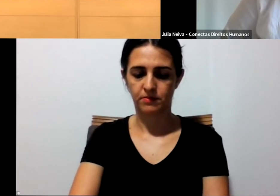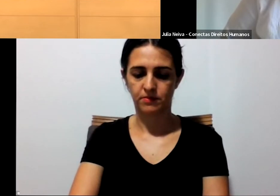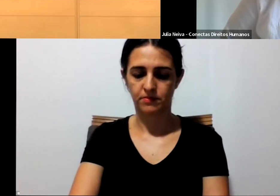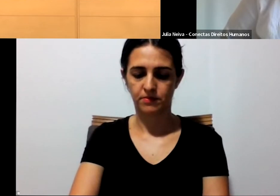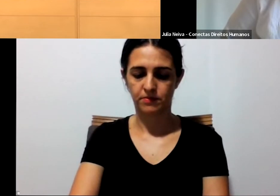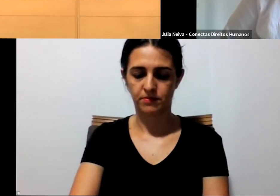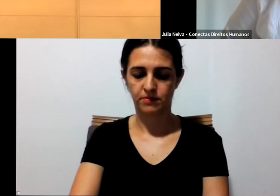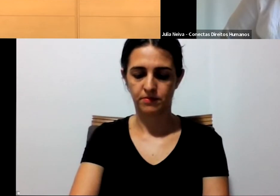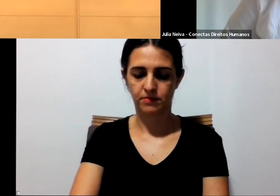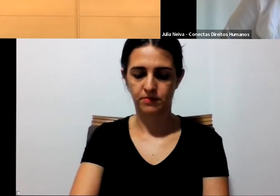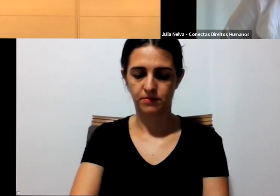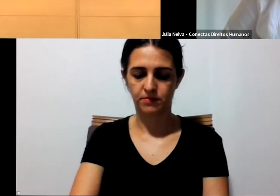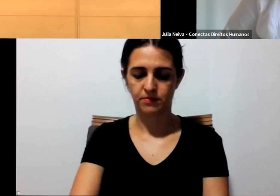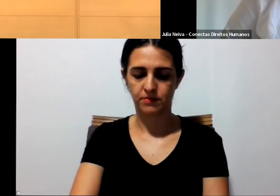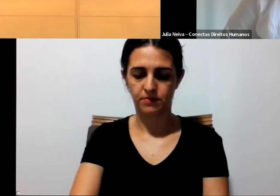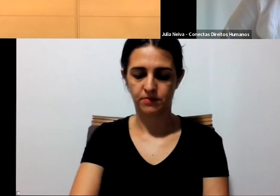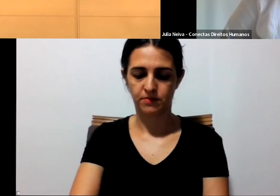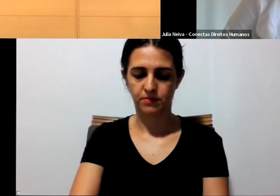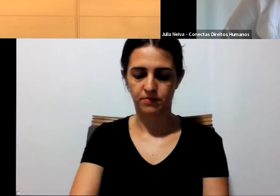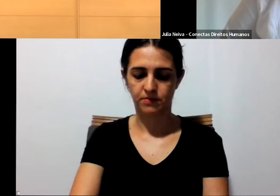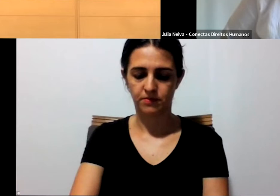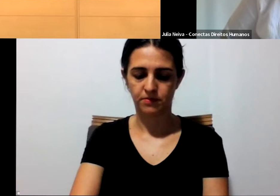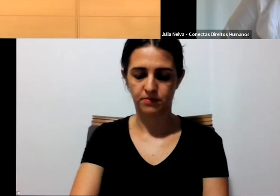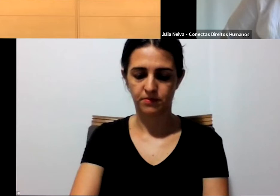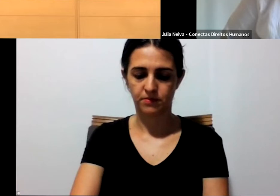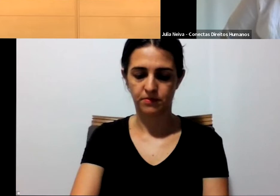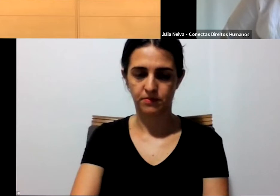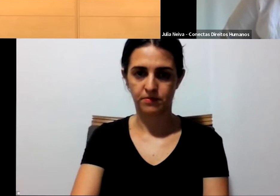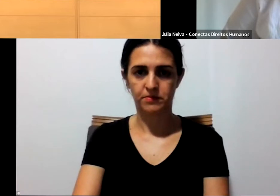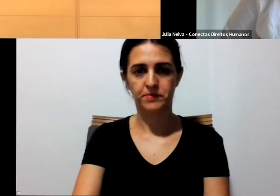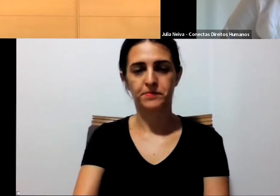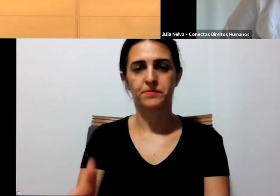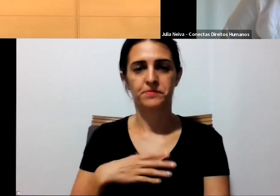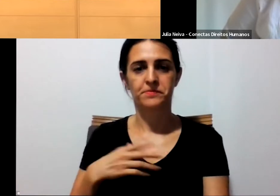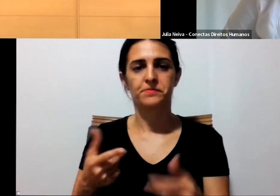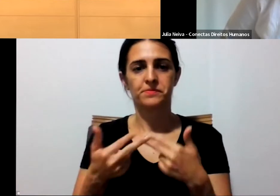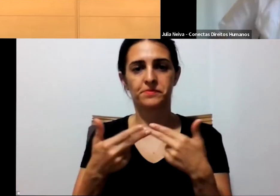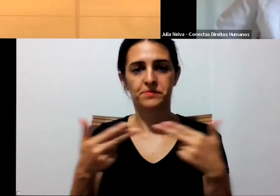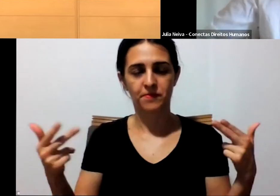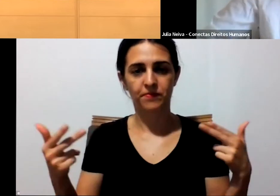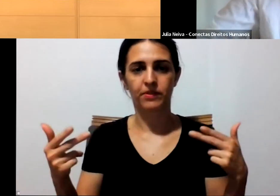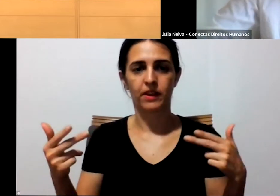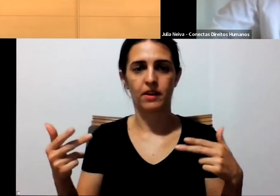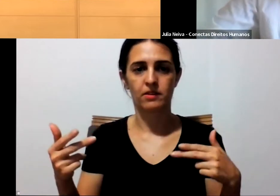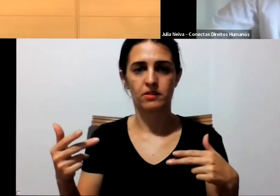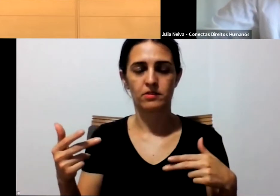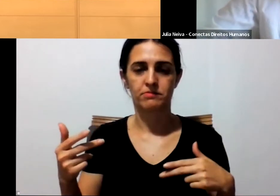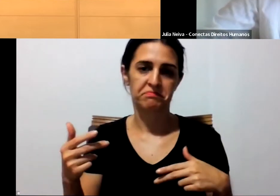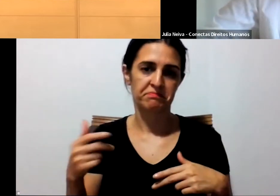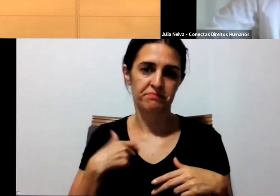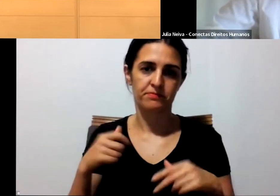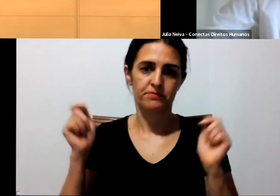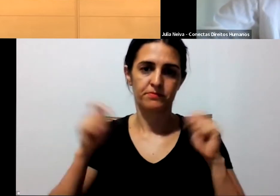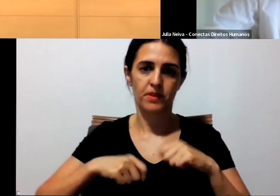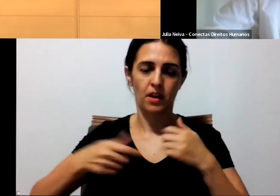And the DAC is one of those committees who is not part of the formal accession process to the OECD, precisely for the